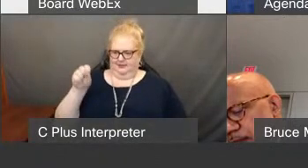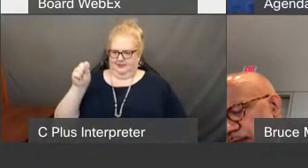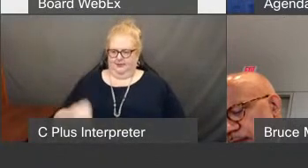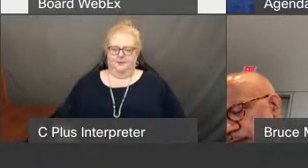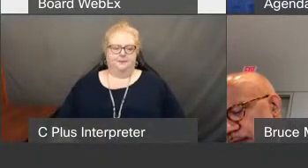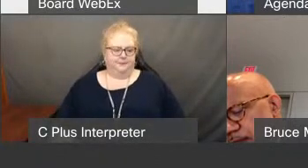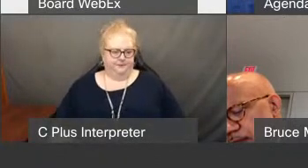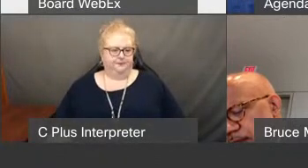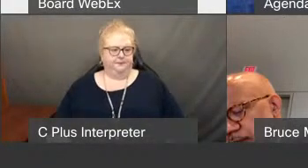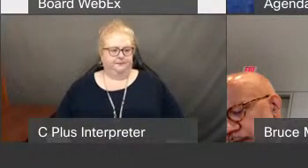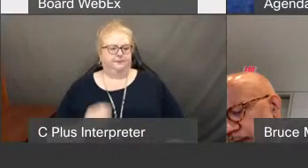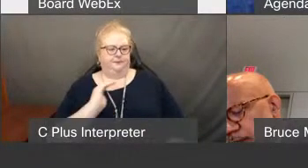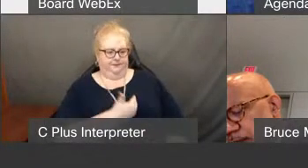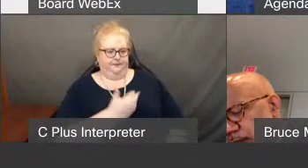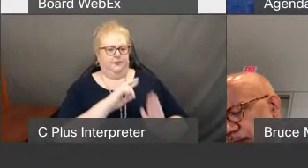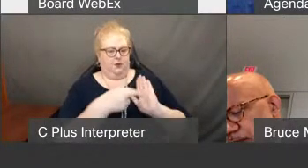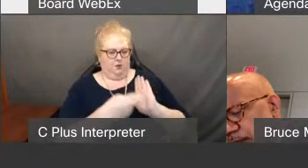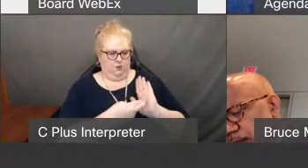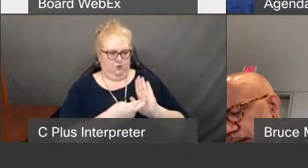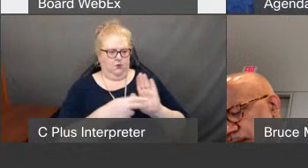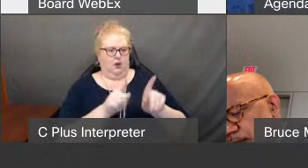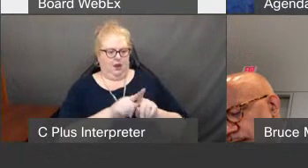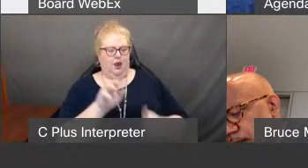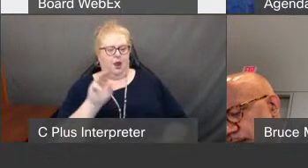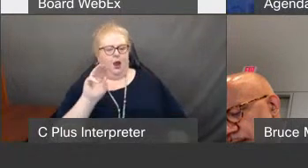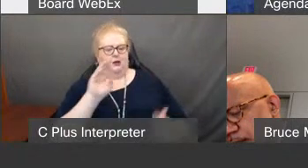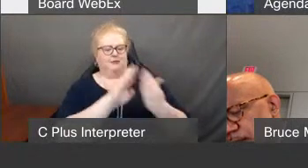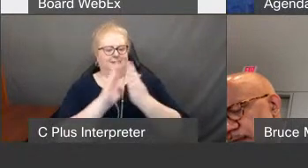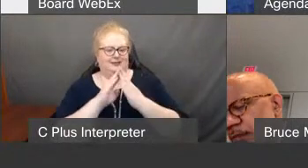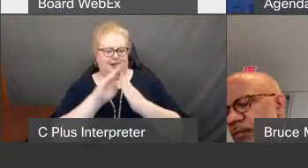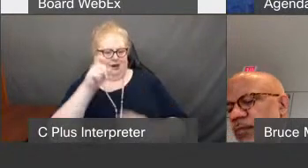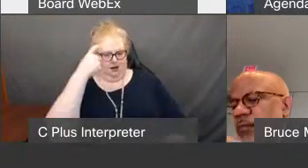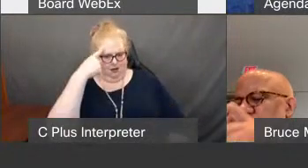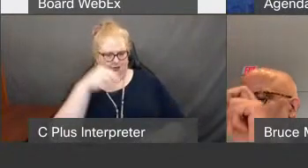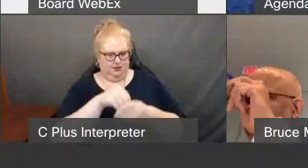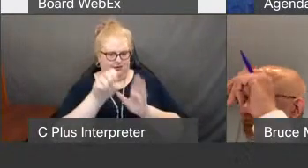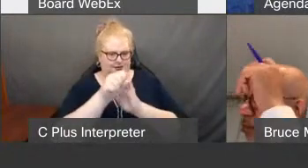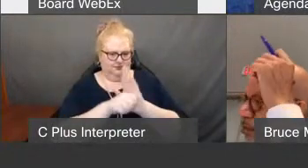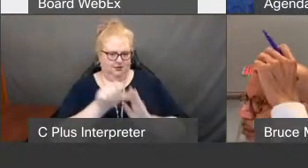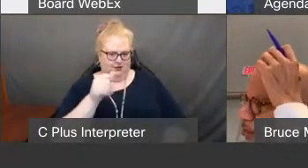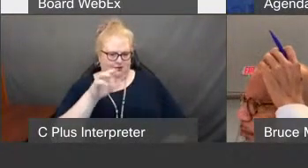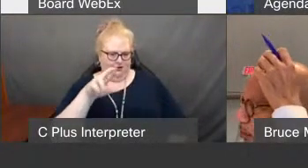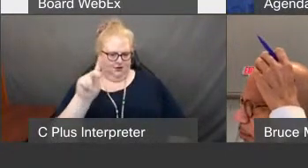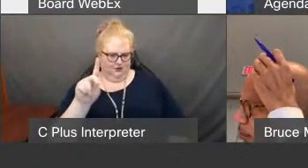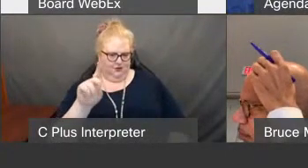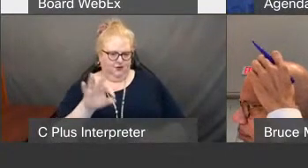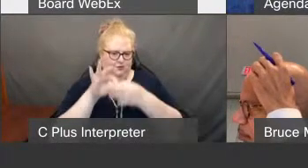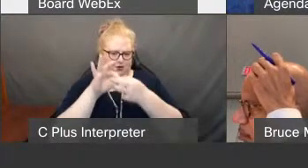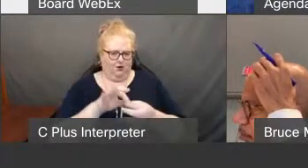Our role as municipal government in the state of Arkansas with regards to the law,